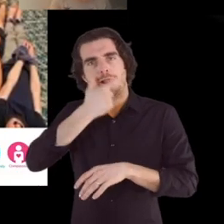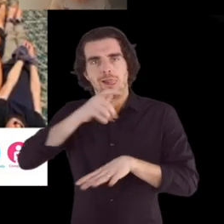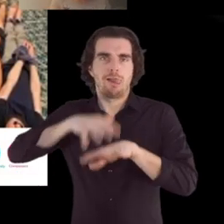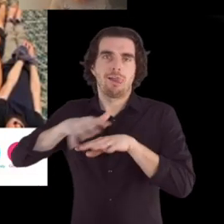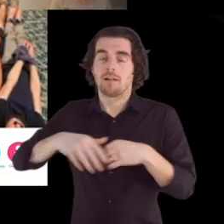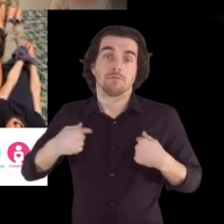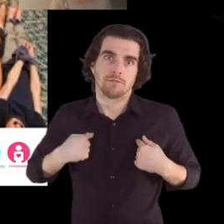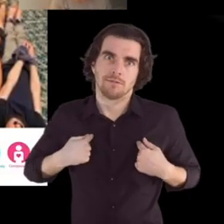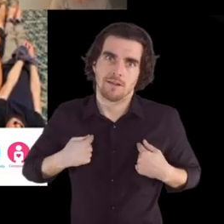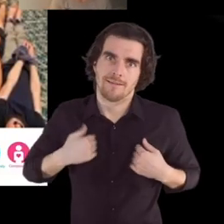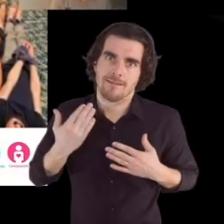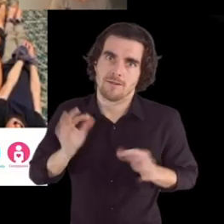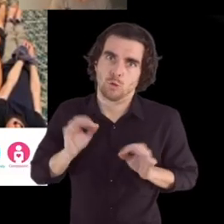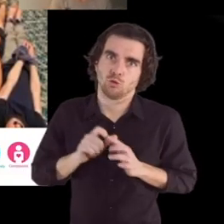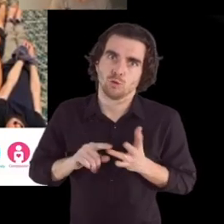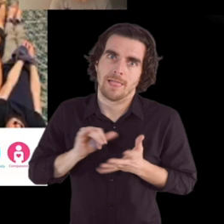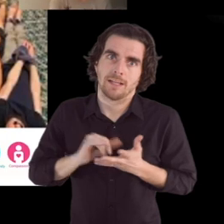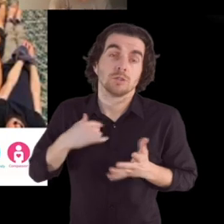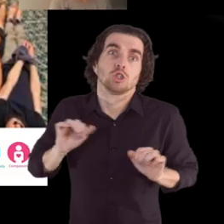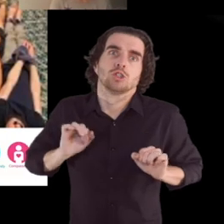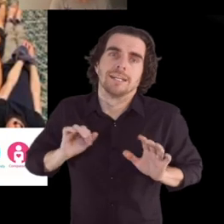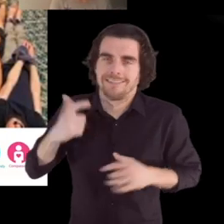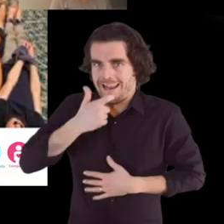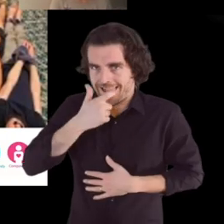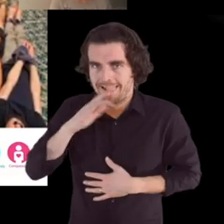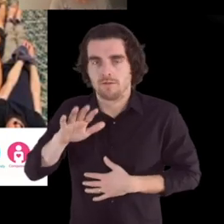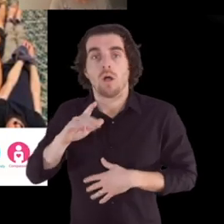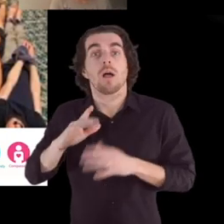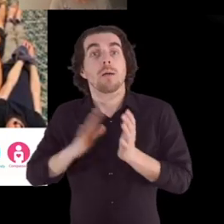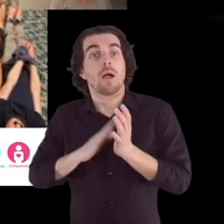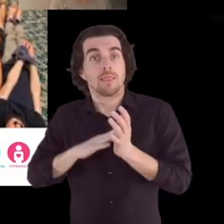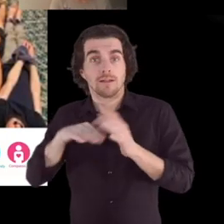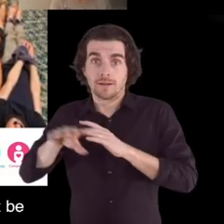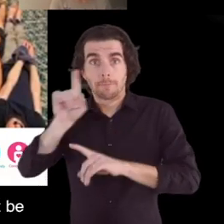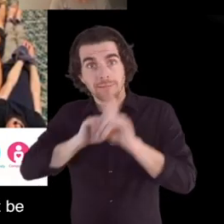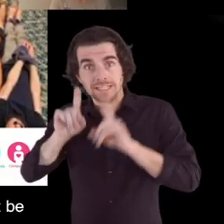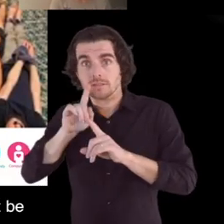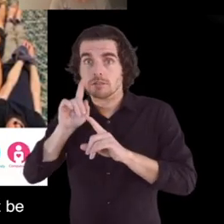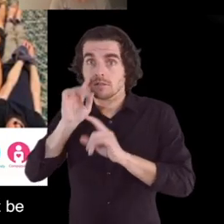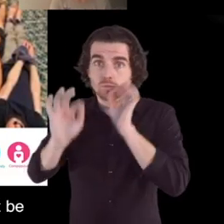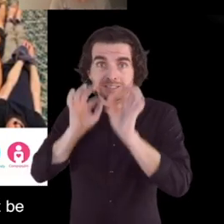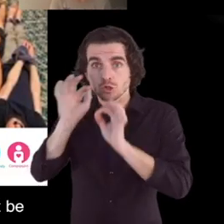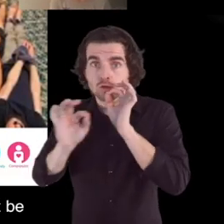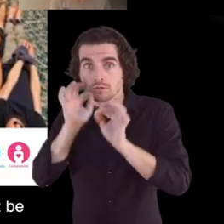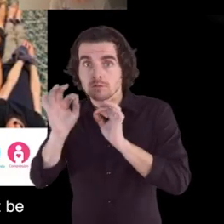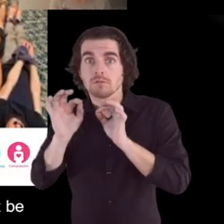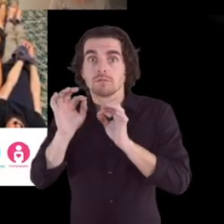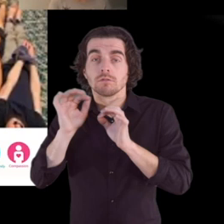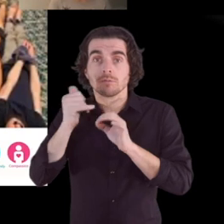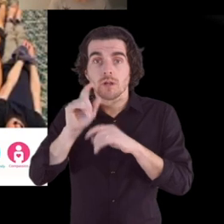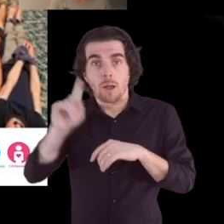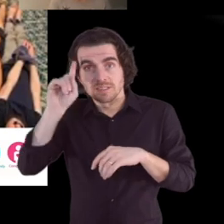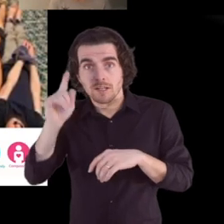it yet. And then I really like that one. Mum's in a meeting, do not enter. And the answer of your question might be,